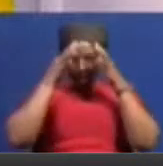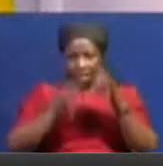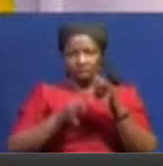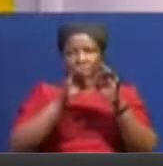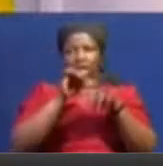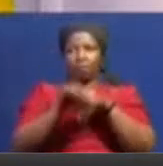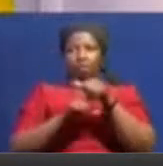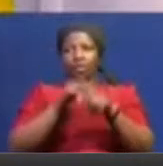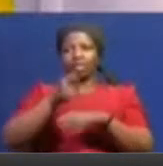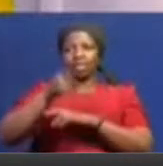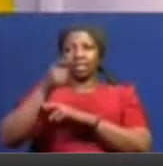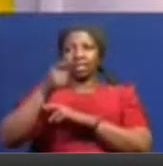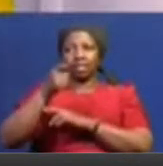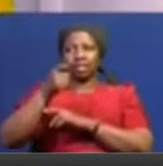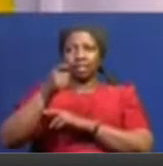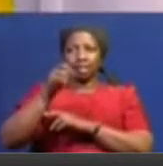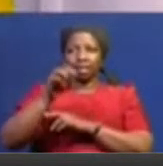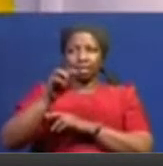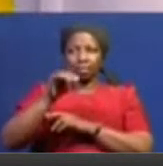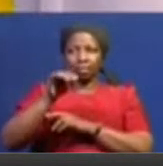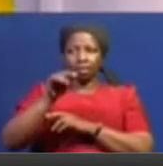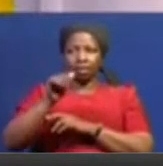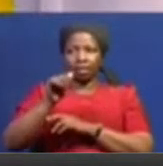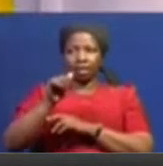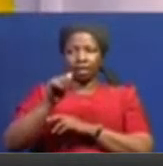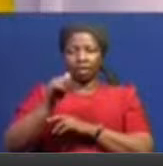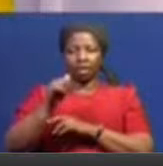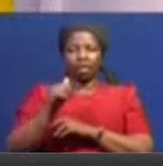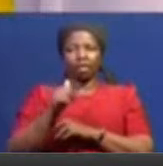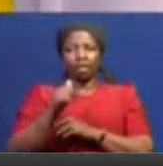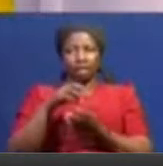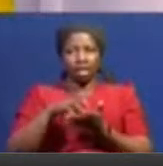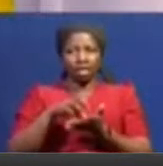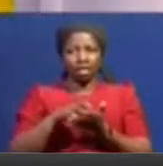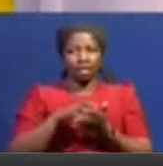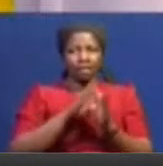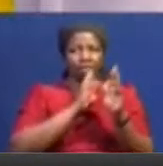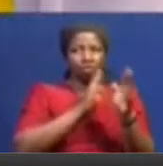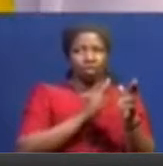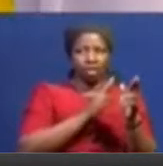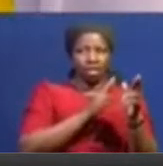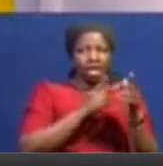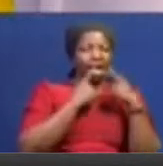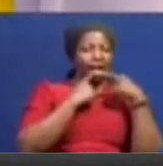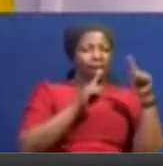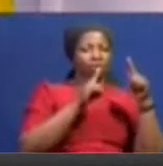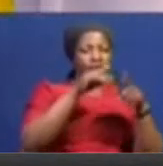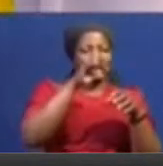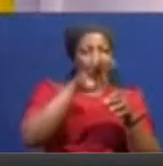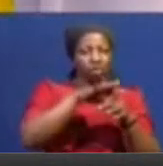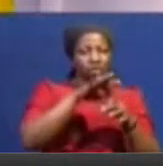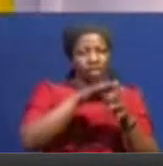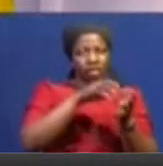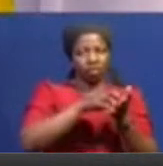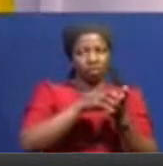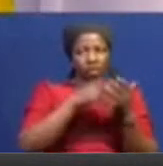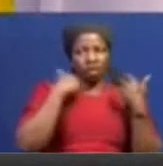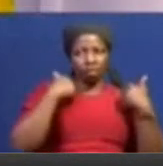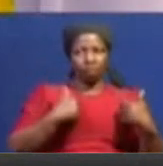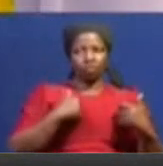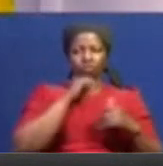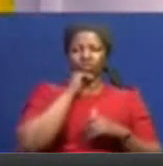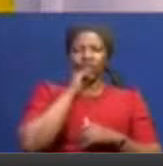yes, that the results are as announced at the polling station. Yes. So I'm wondering why the chair would be